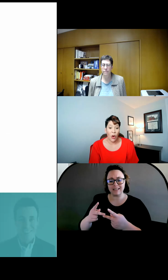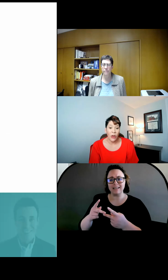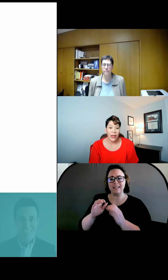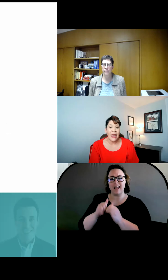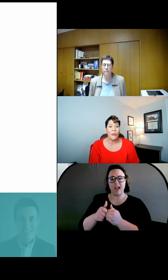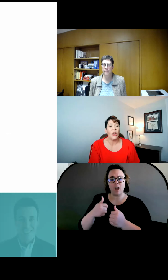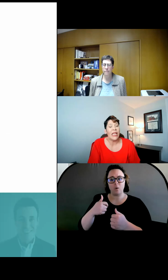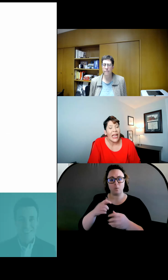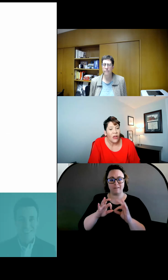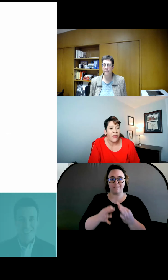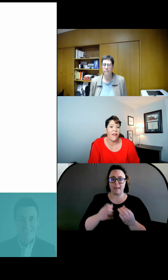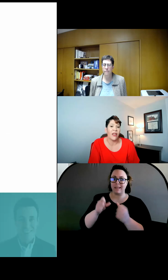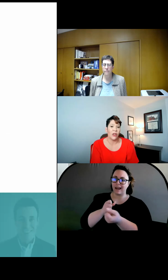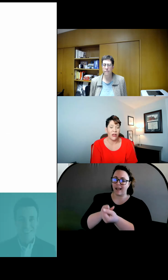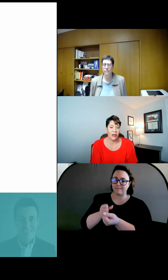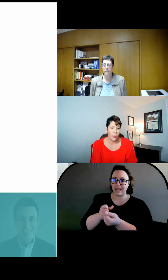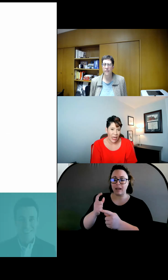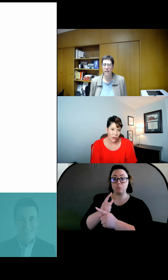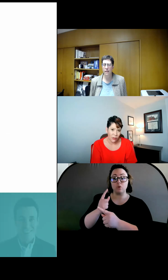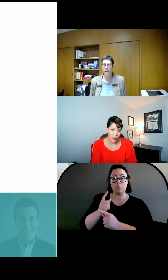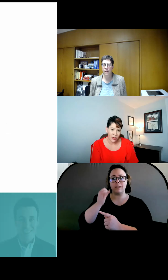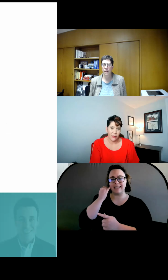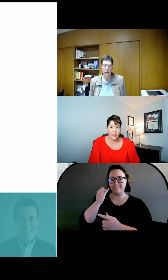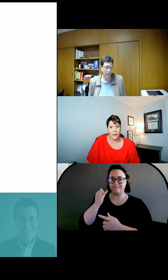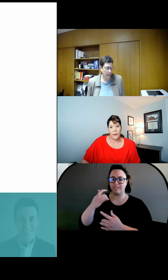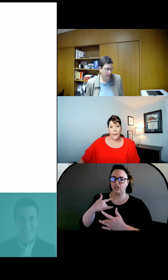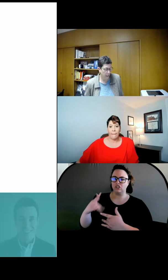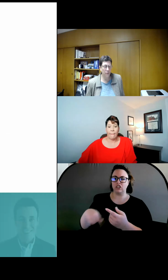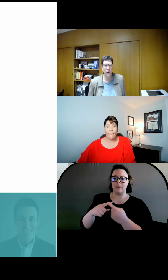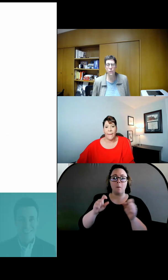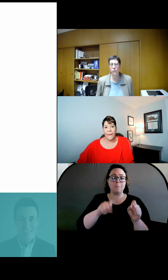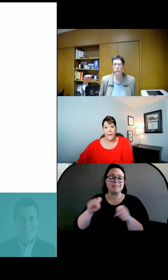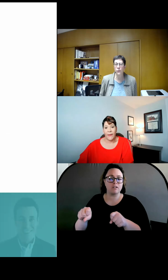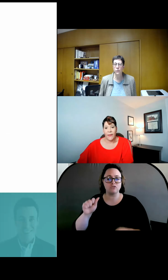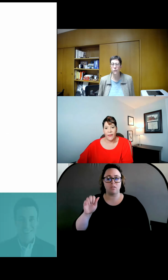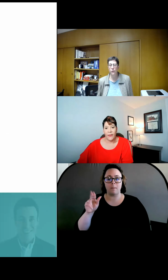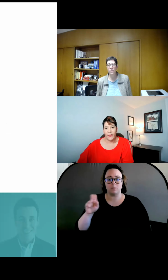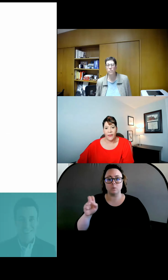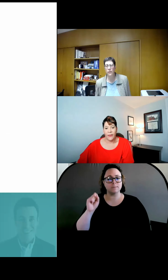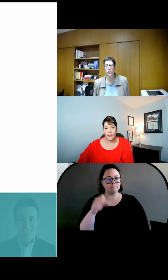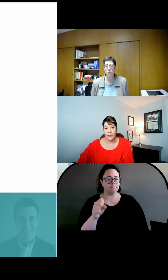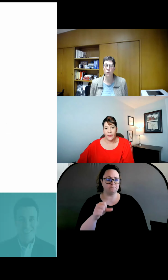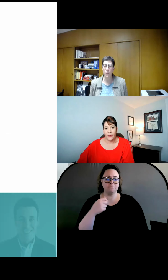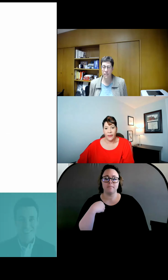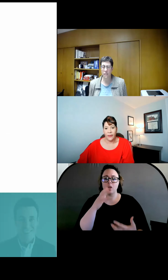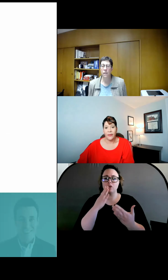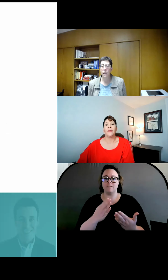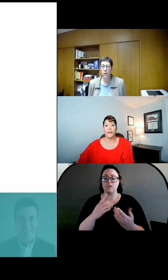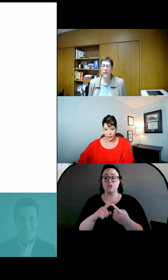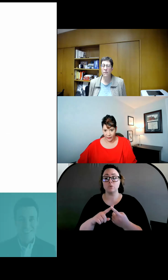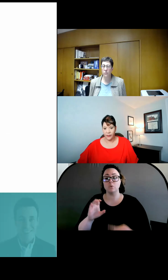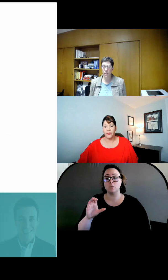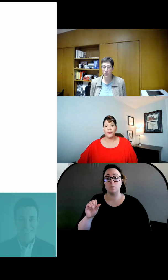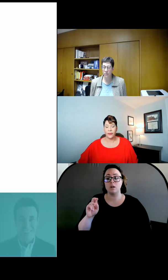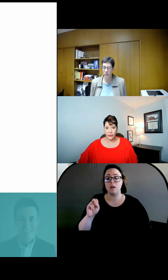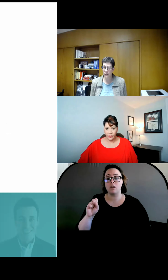advocating appropriately, particularly if they have concerns around potential abuse. Yeah, and I would also refer you to Consumer Voice, where